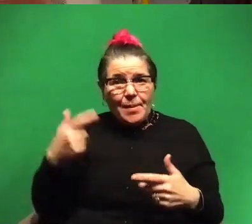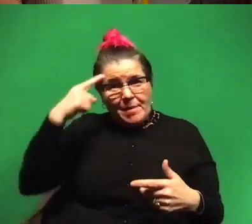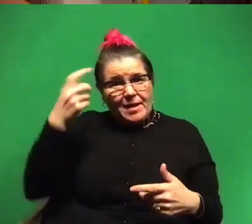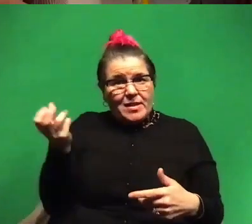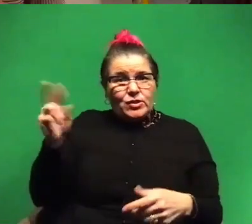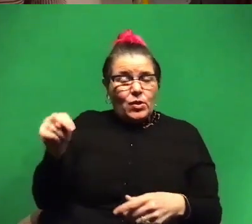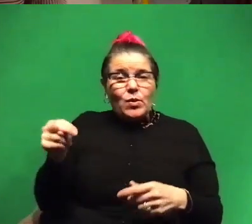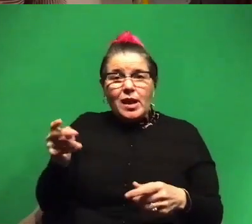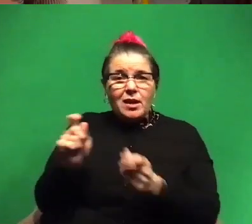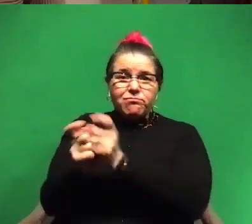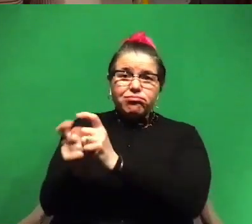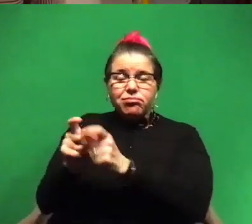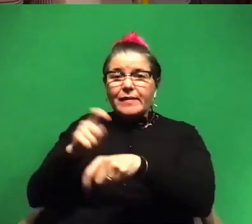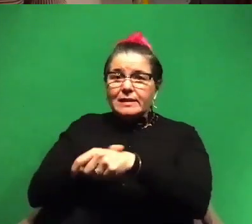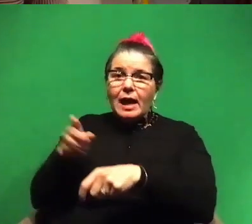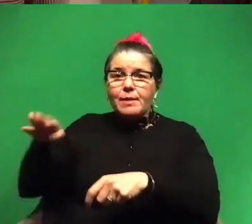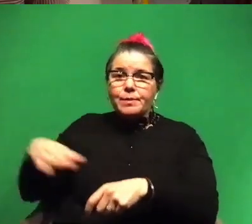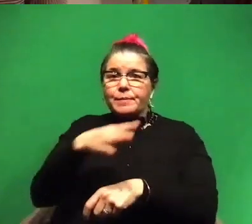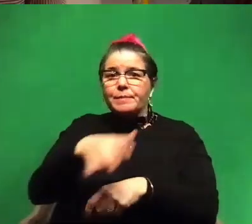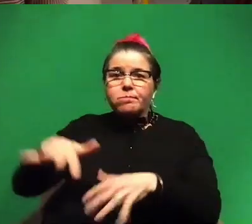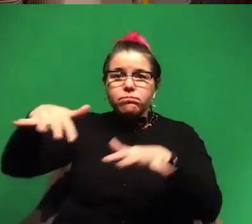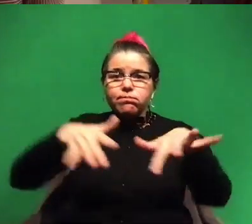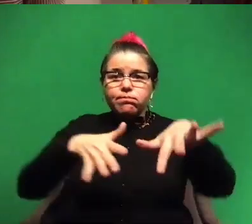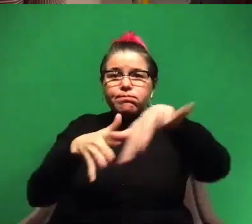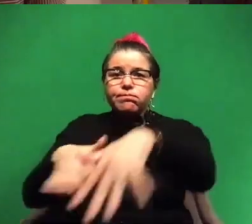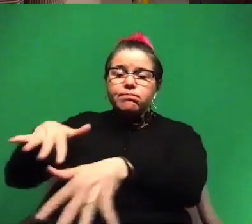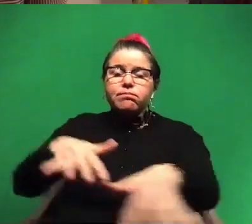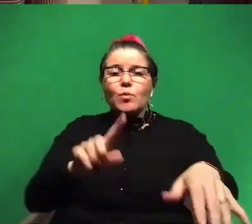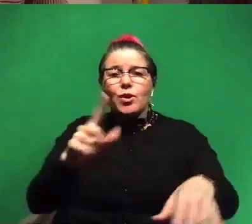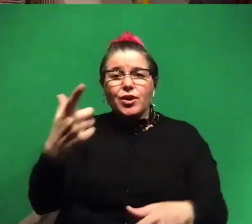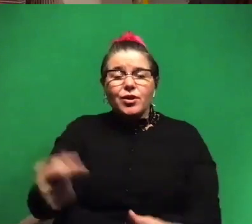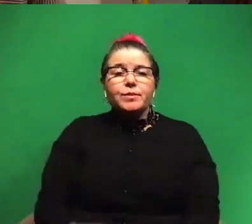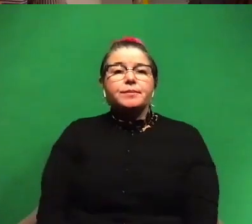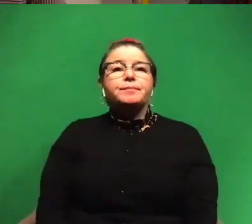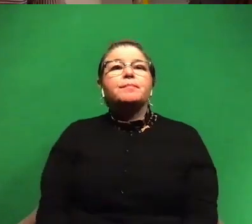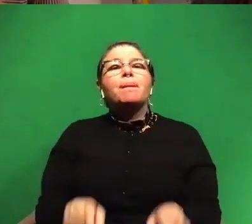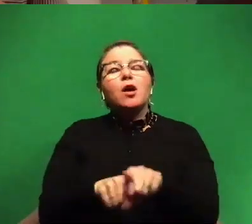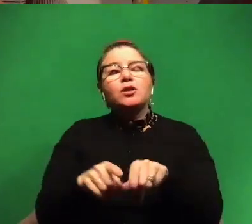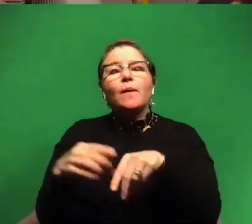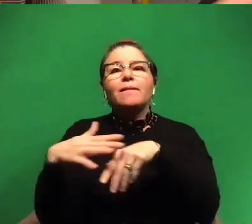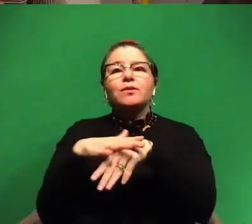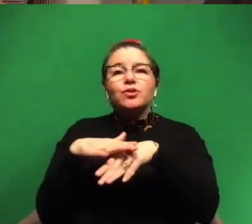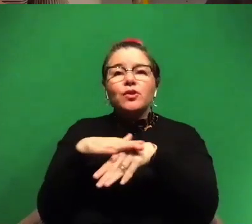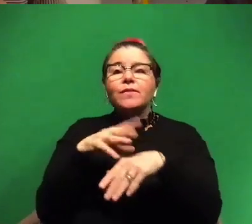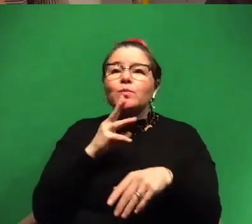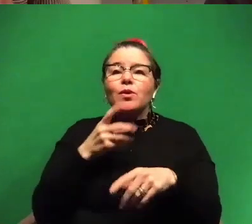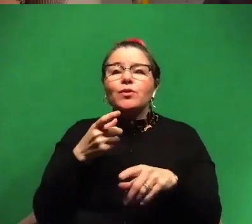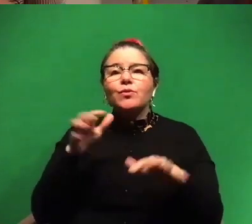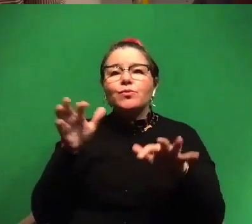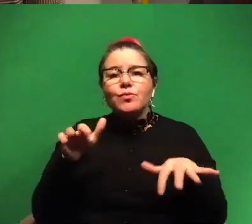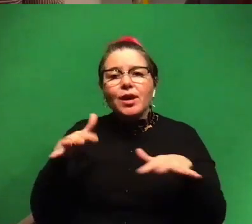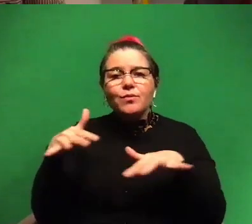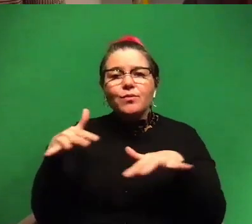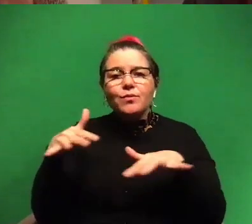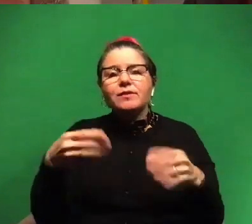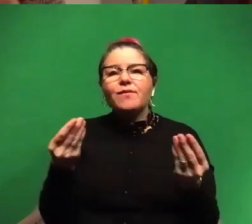it changes a lot over time and how it flows and where it goes. And you also have surface water from rain and rivers, and you have